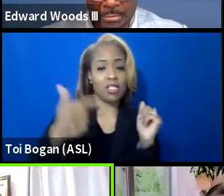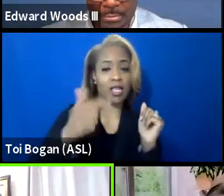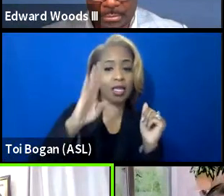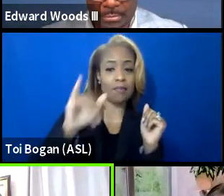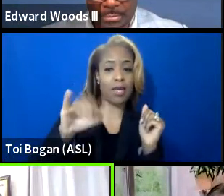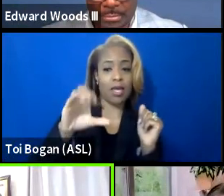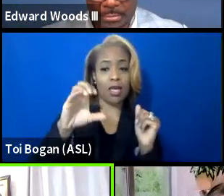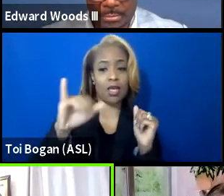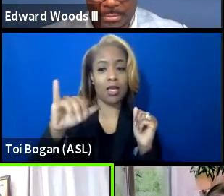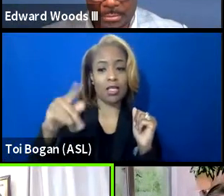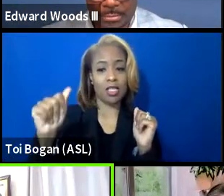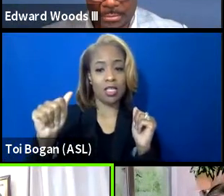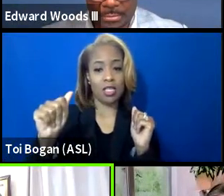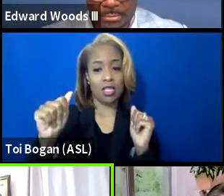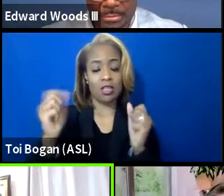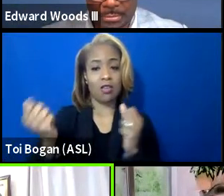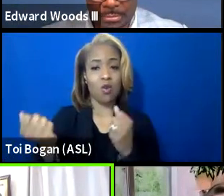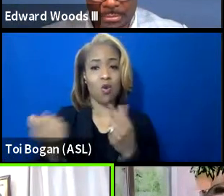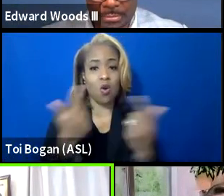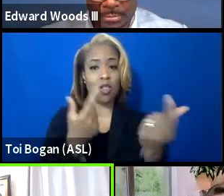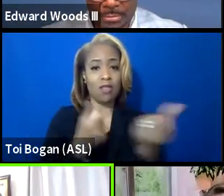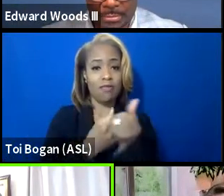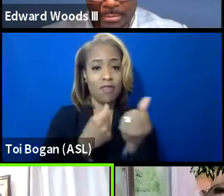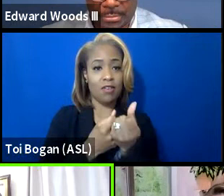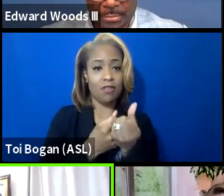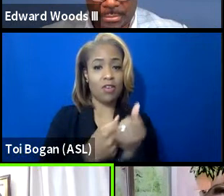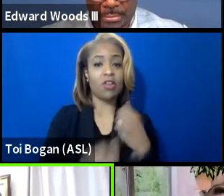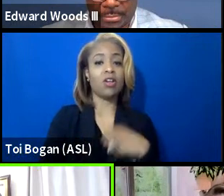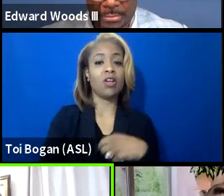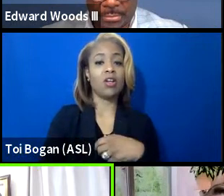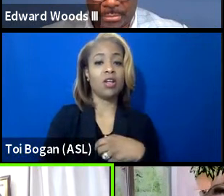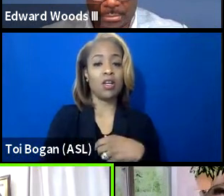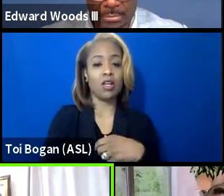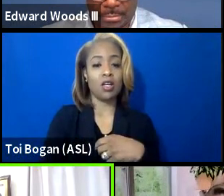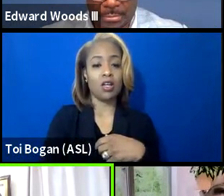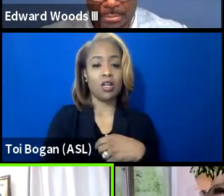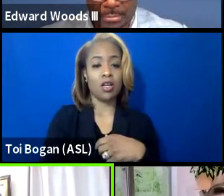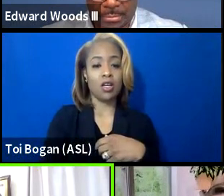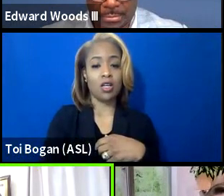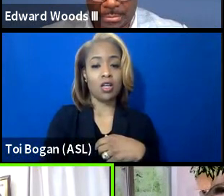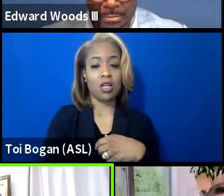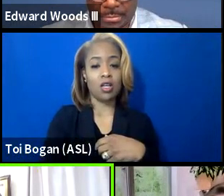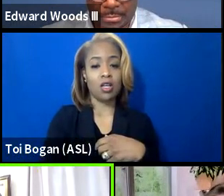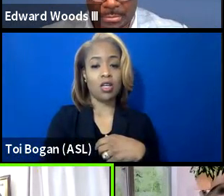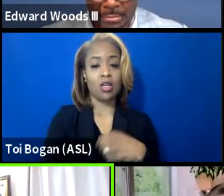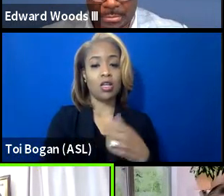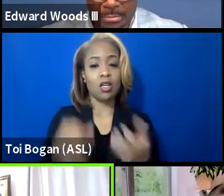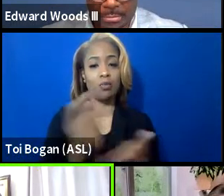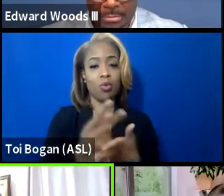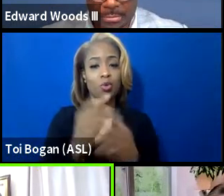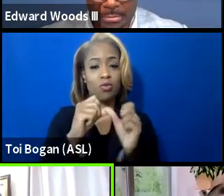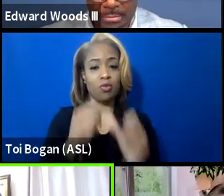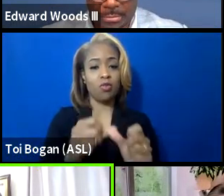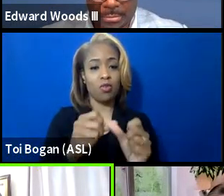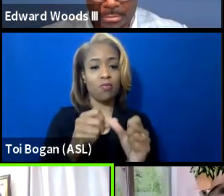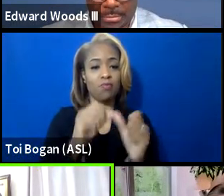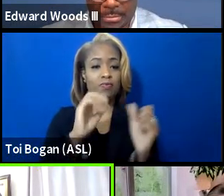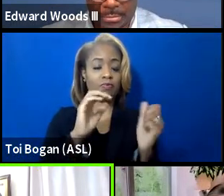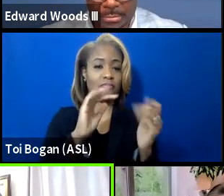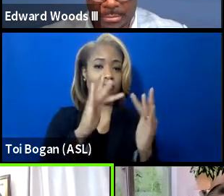Orton. So all those in favor of us approving the continued electronic